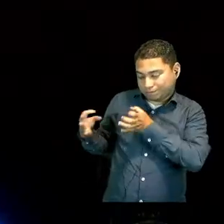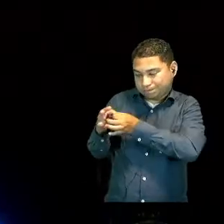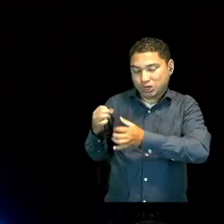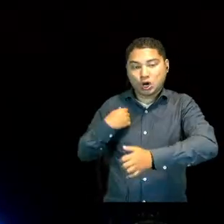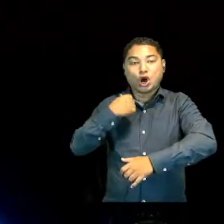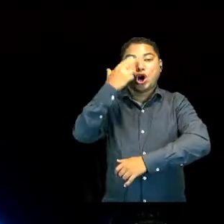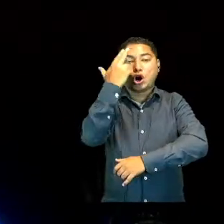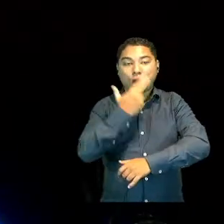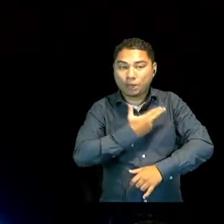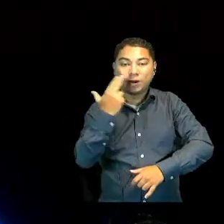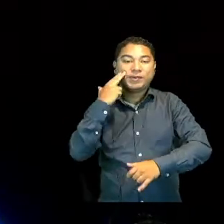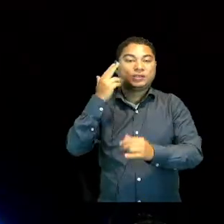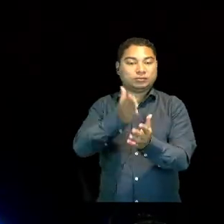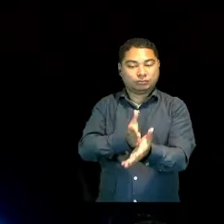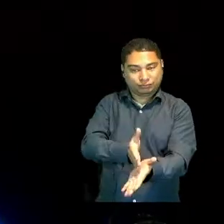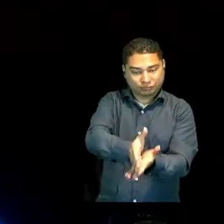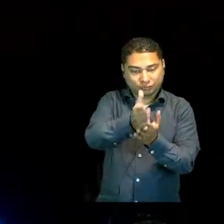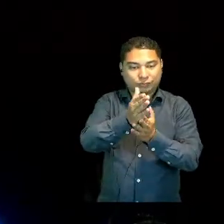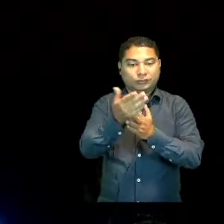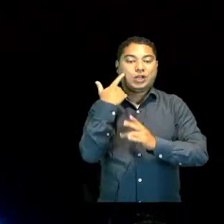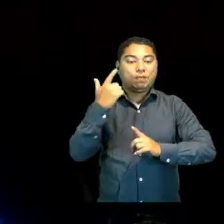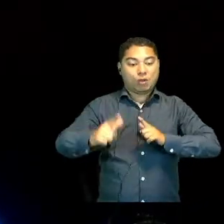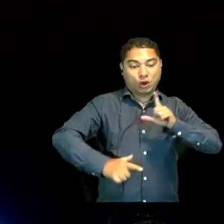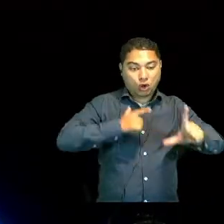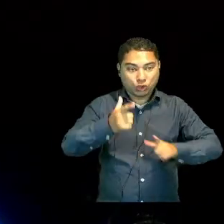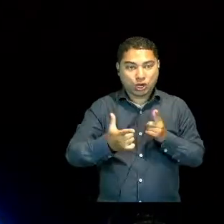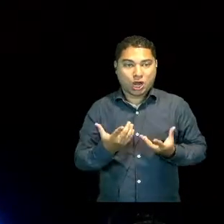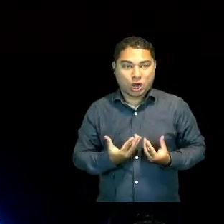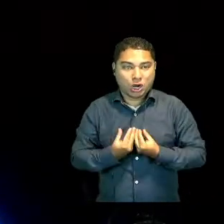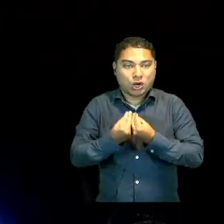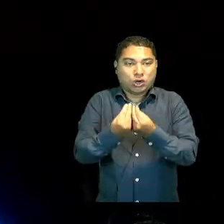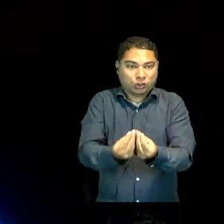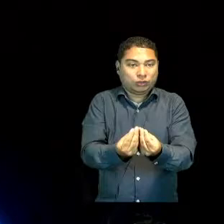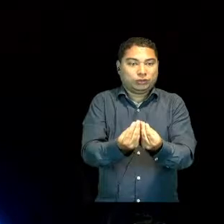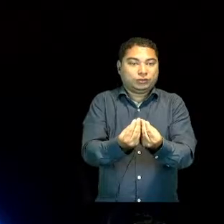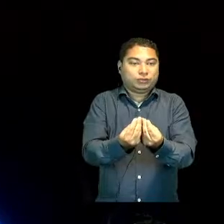fight for freedom. A luta continua.